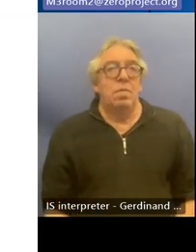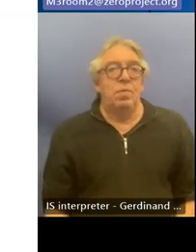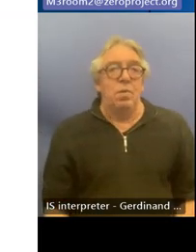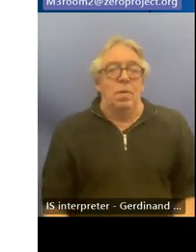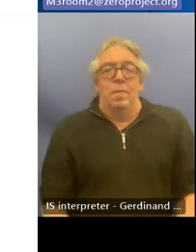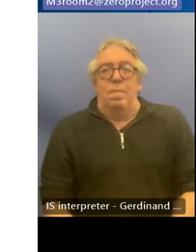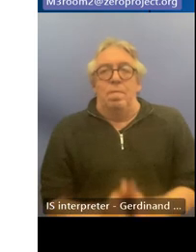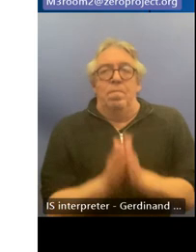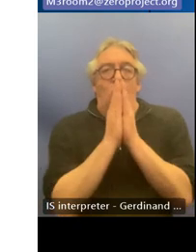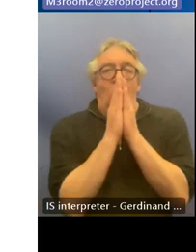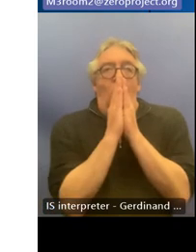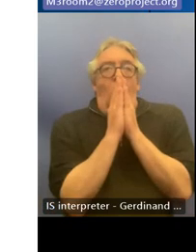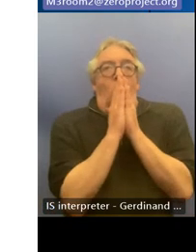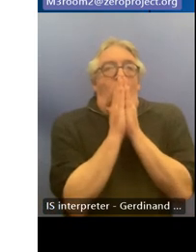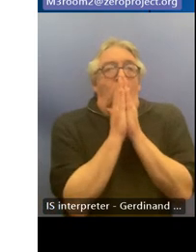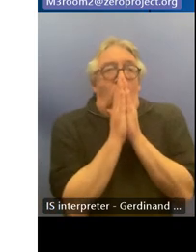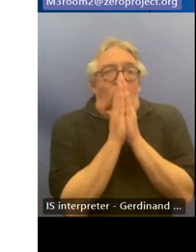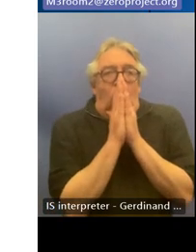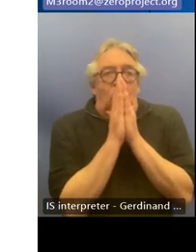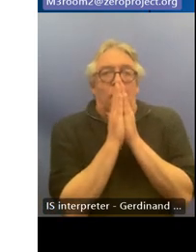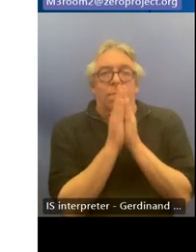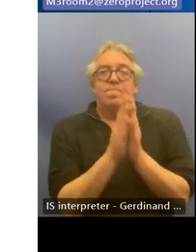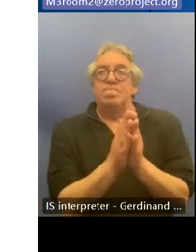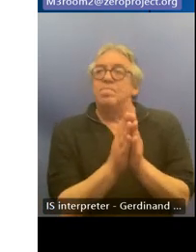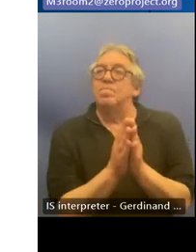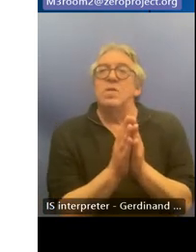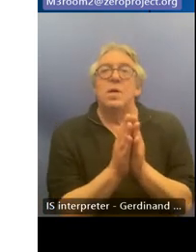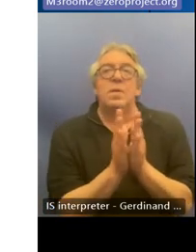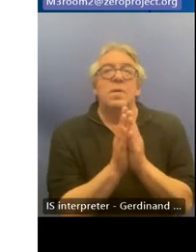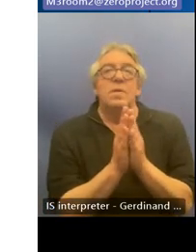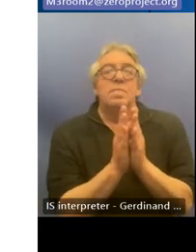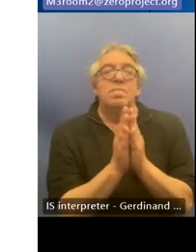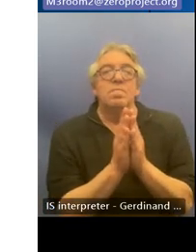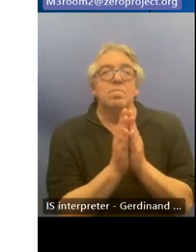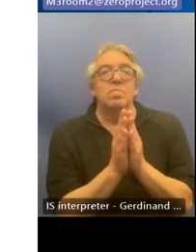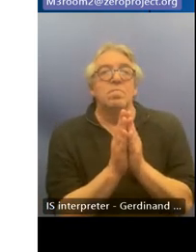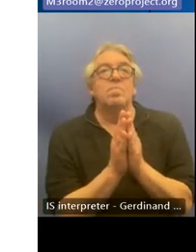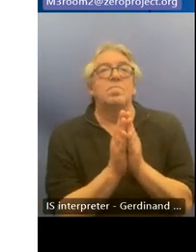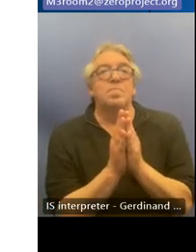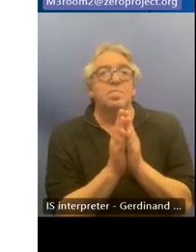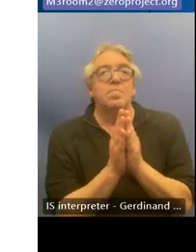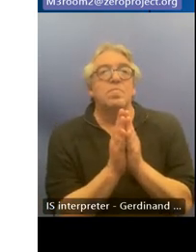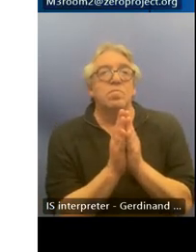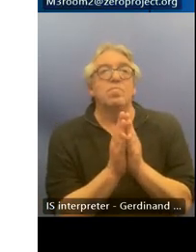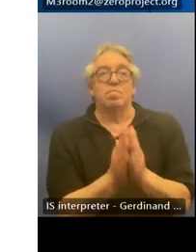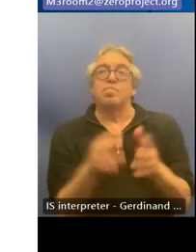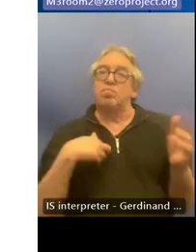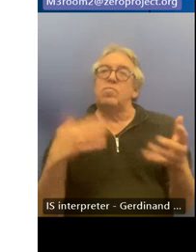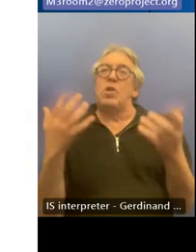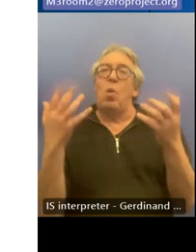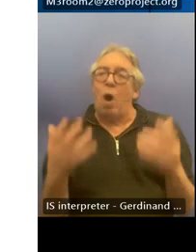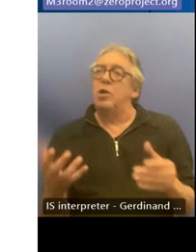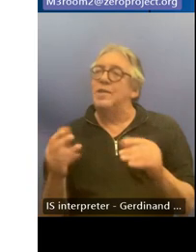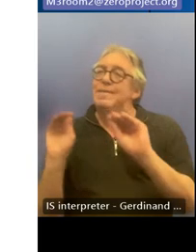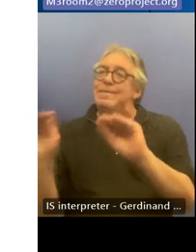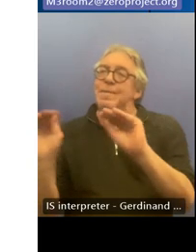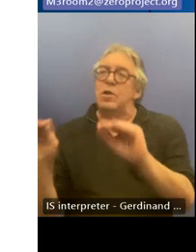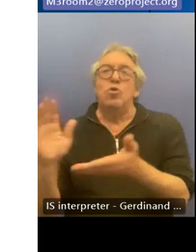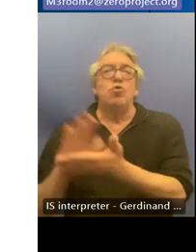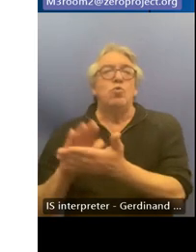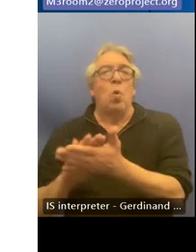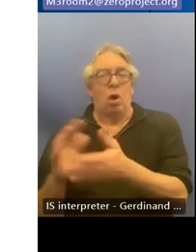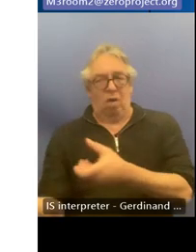on promoting the best quality of education possible for all our students in spite of their needs. Let me